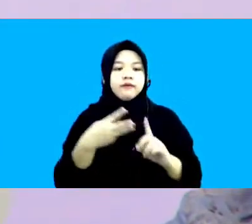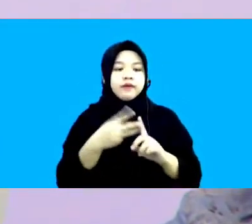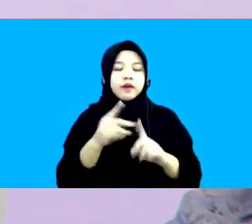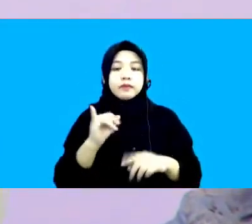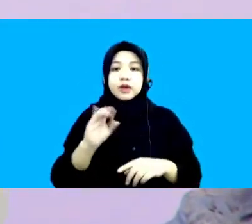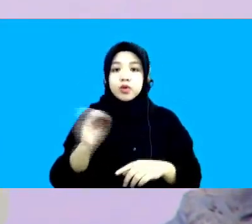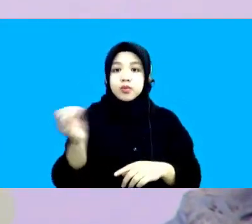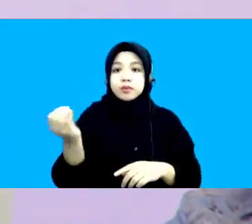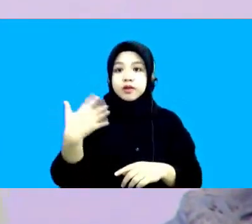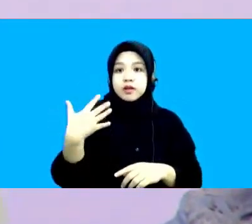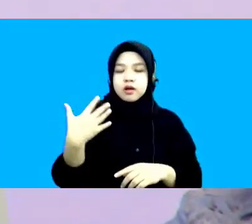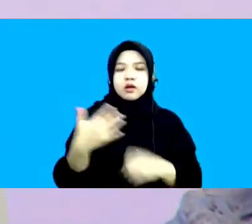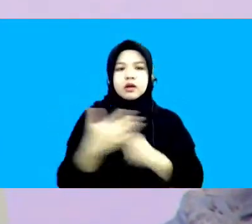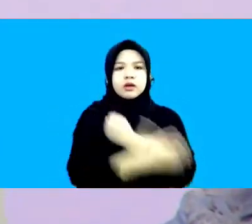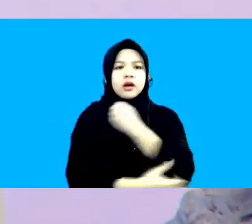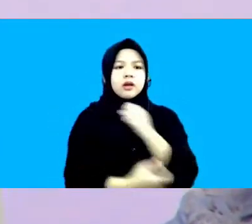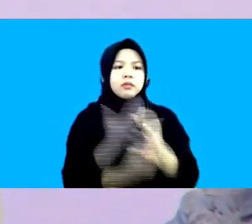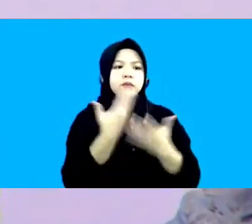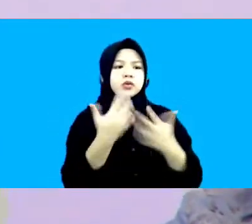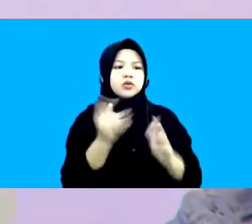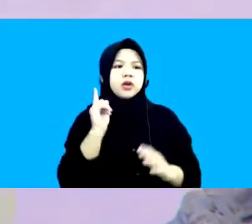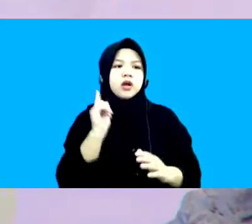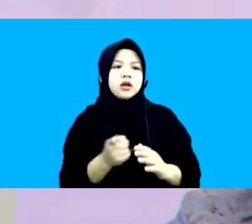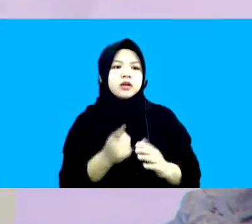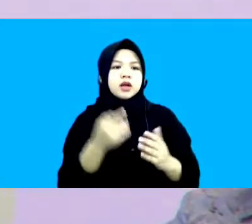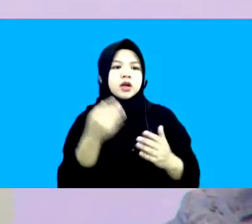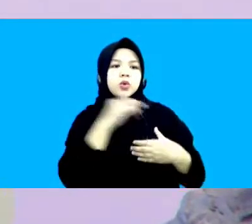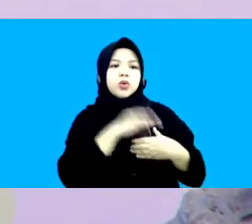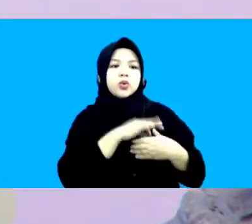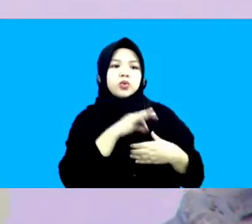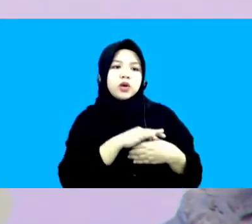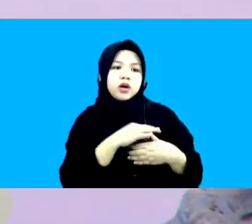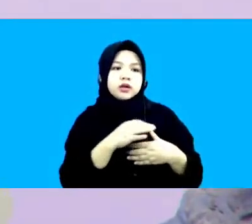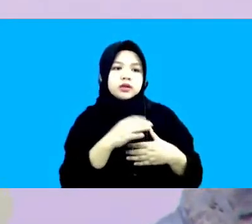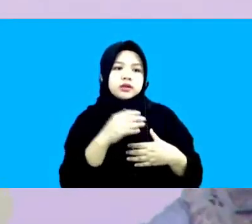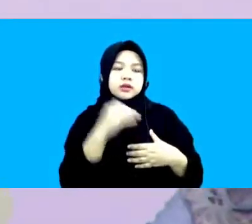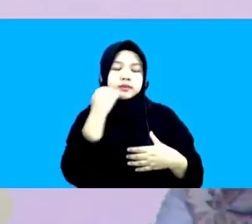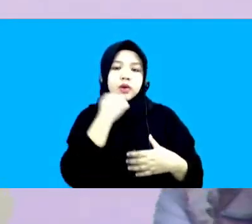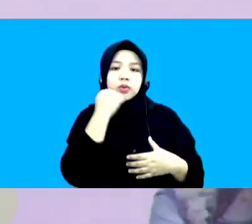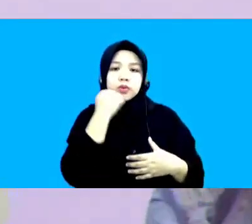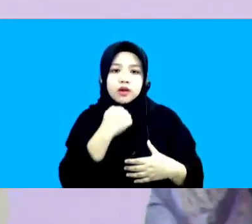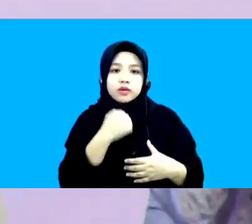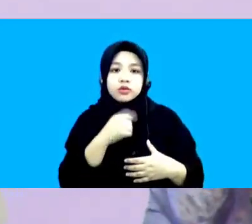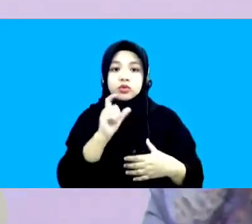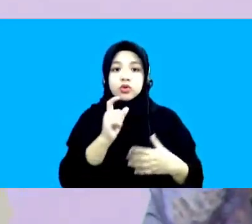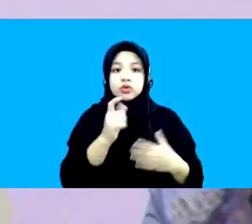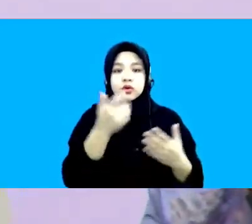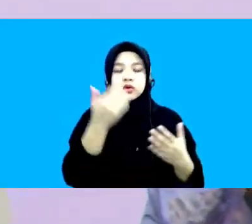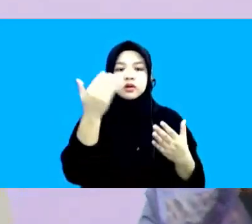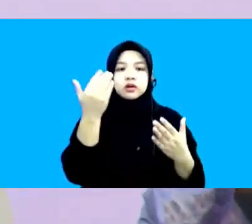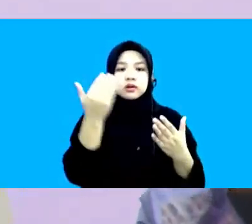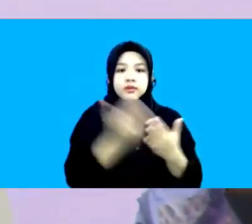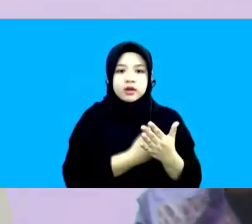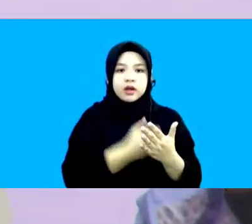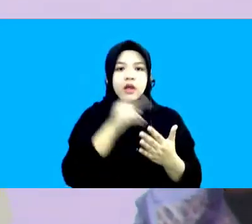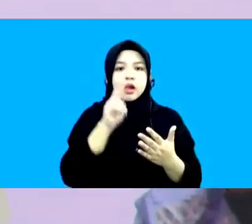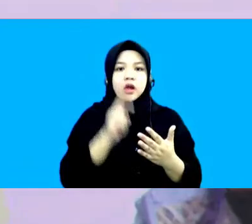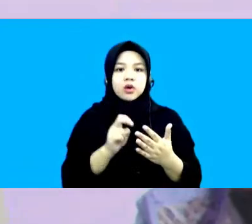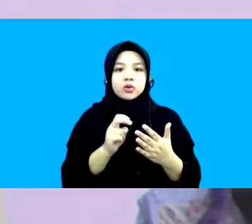the measurement or standardized context of understanding the poverty in multidimensional